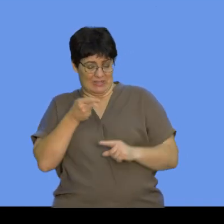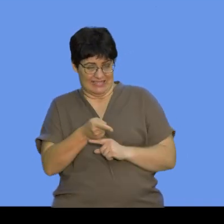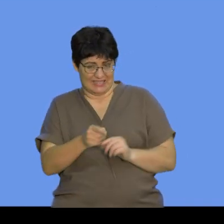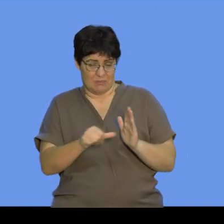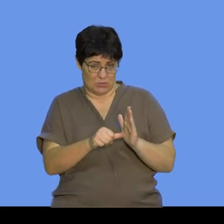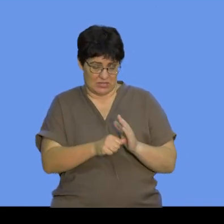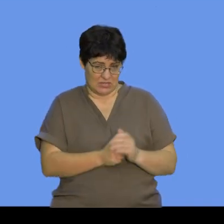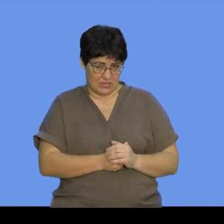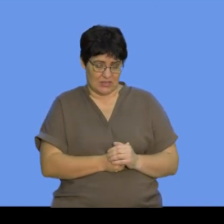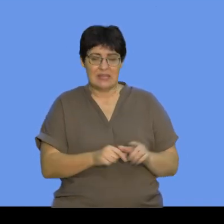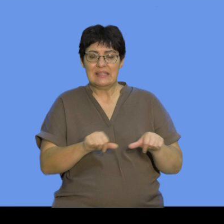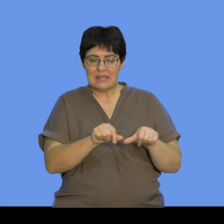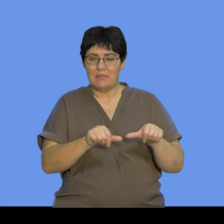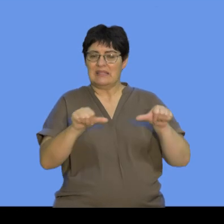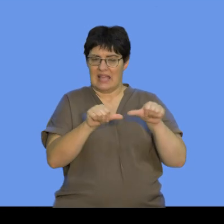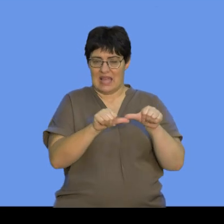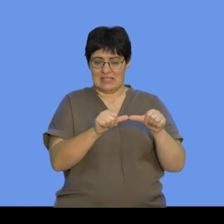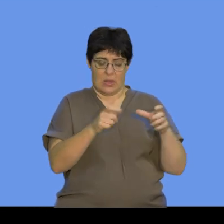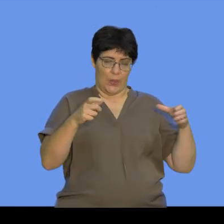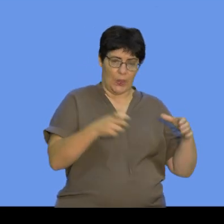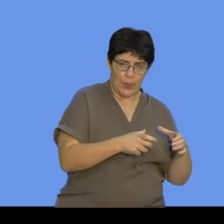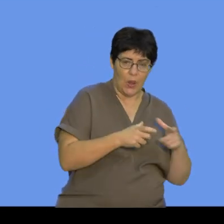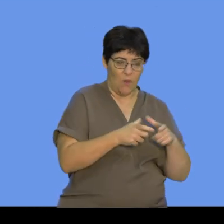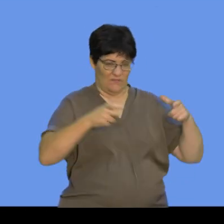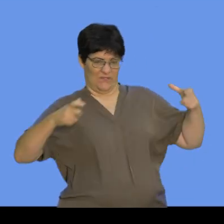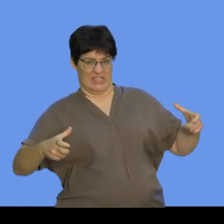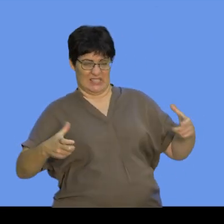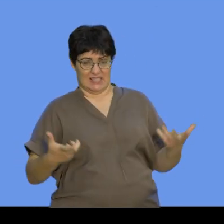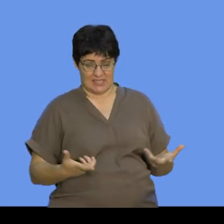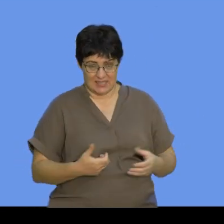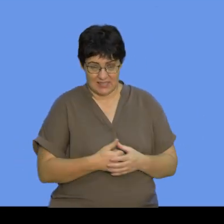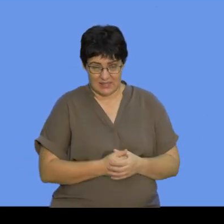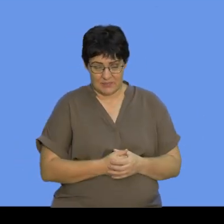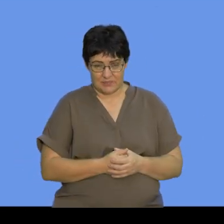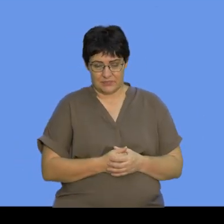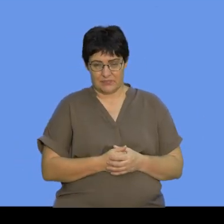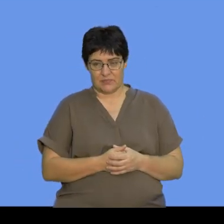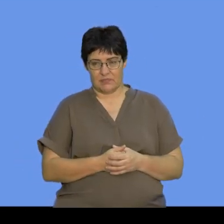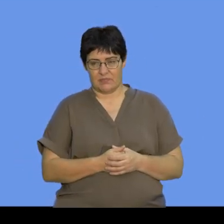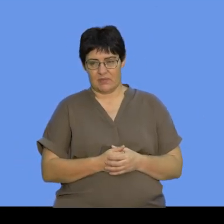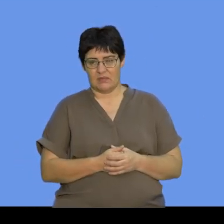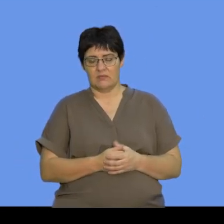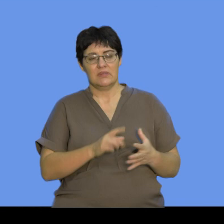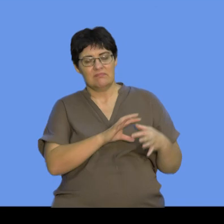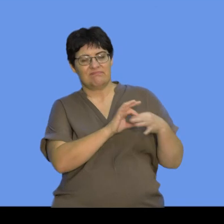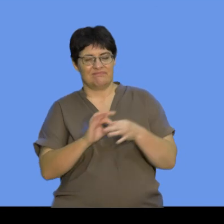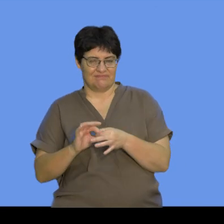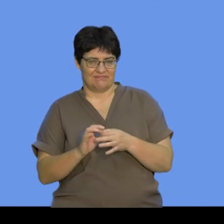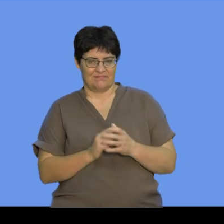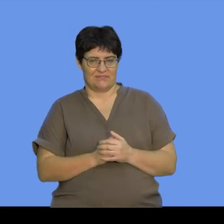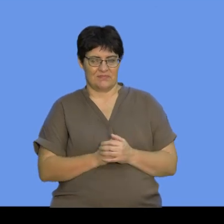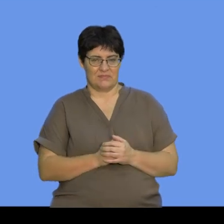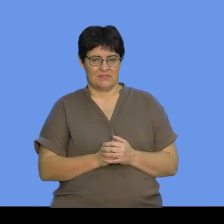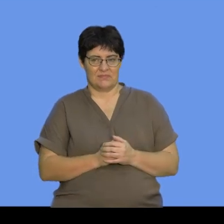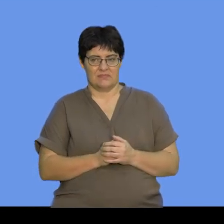then size, actually we're talking about how much space it occupies, which could relate to actually what